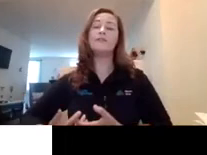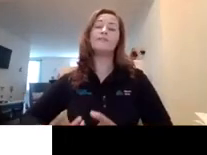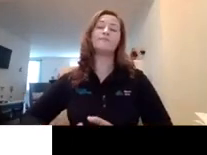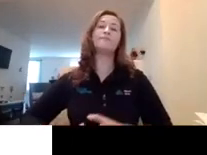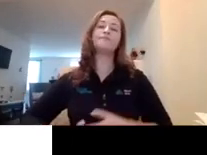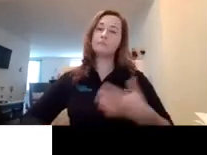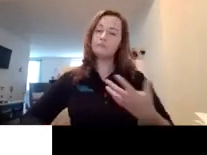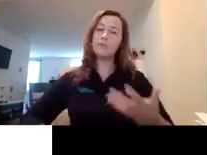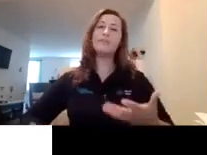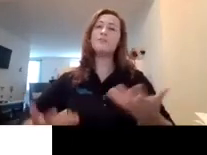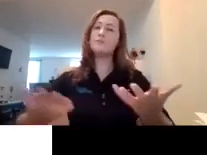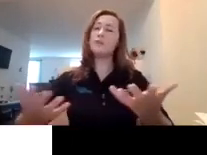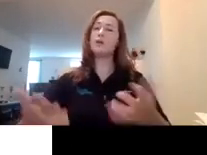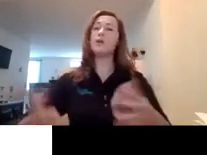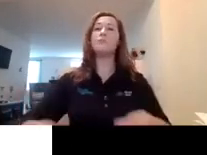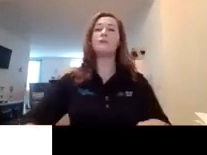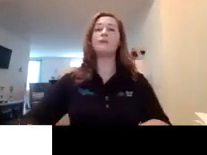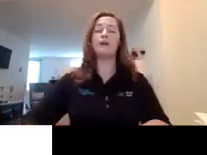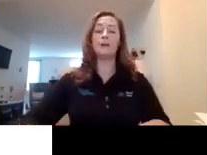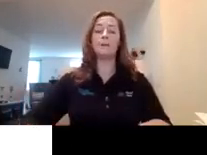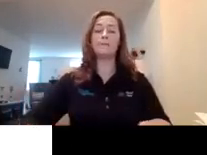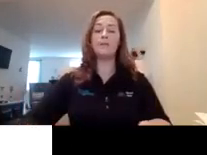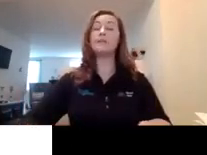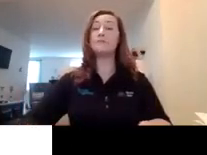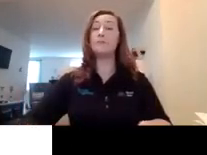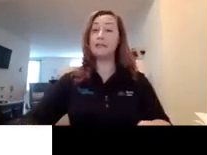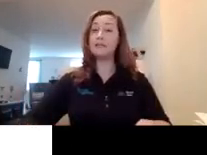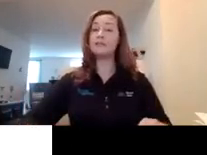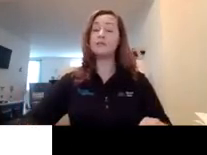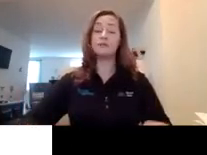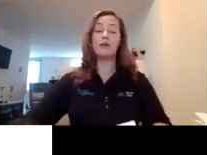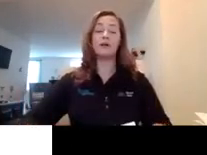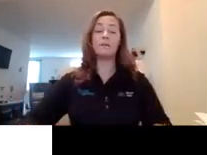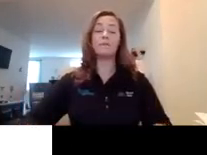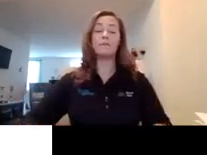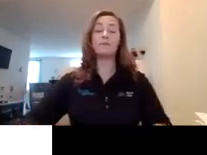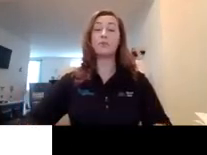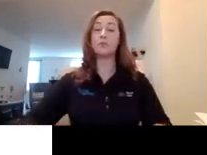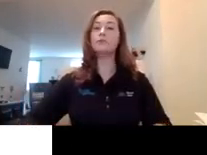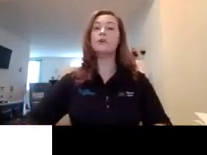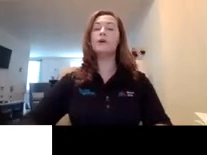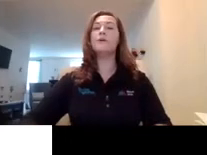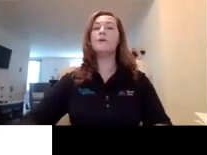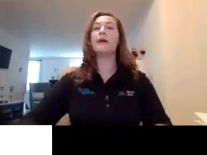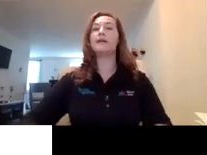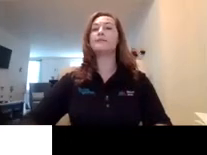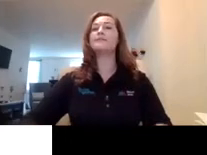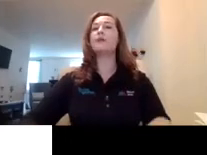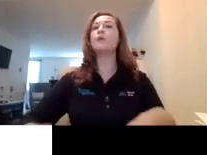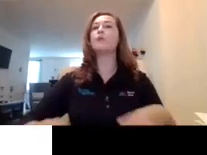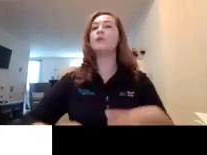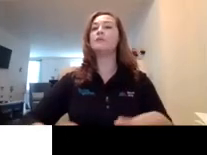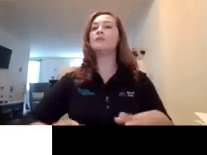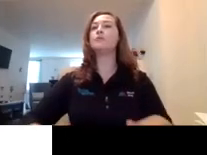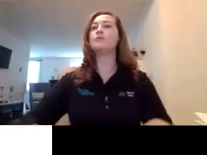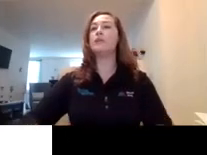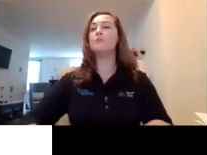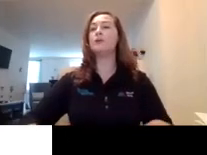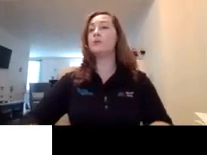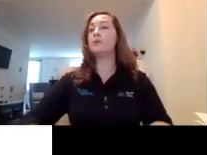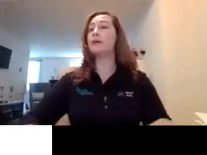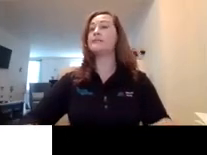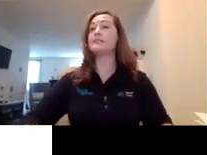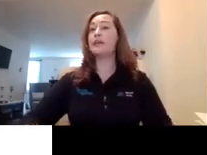deaf. This may not be the best tool, but at a time where we needed to